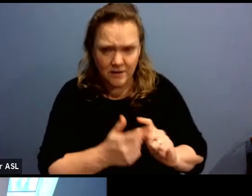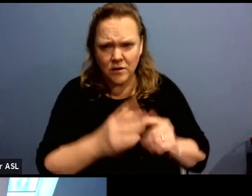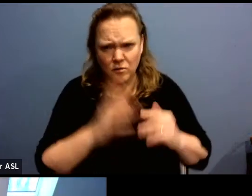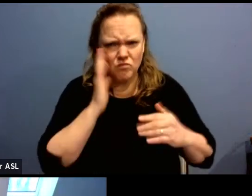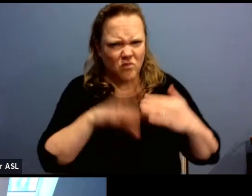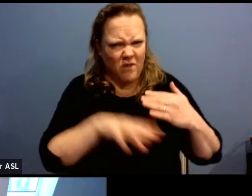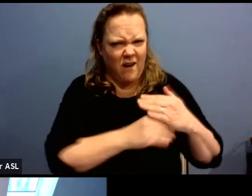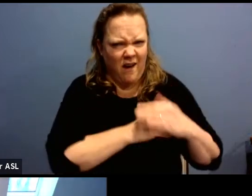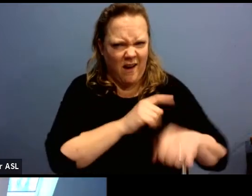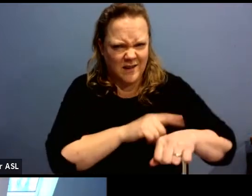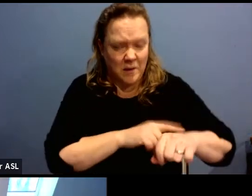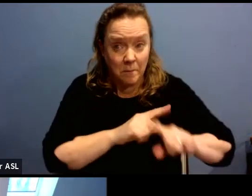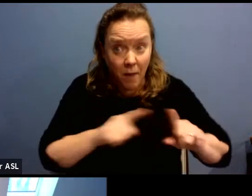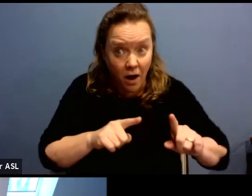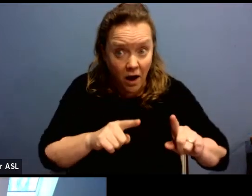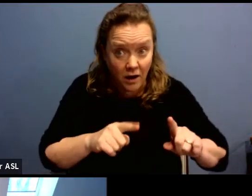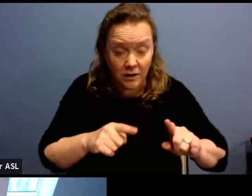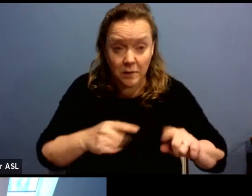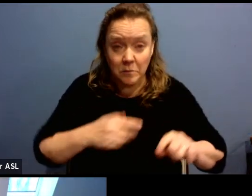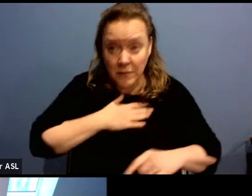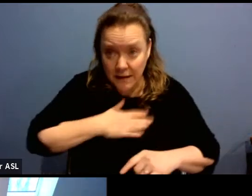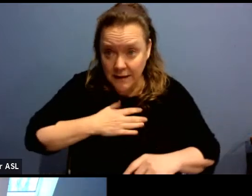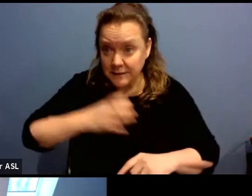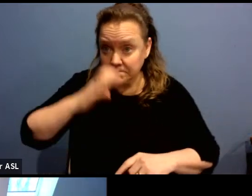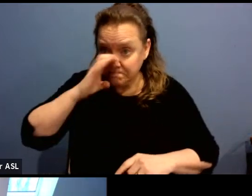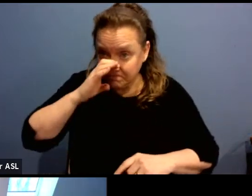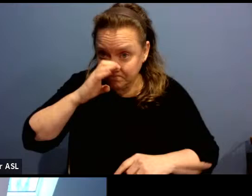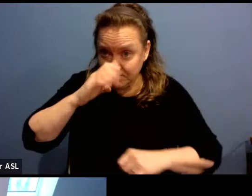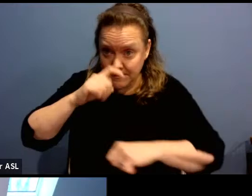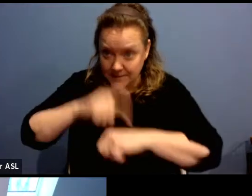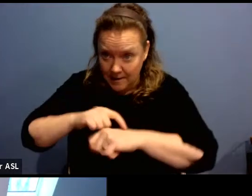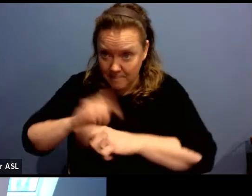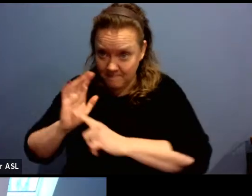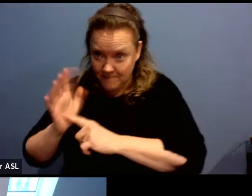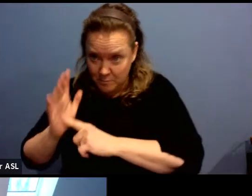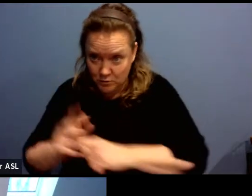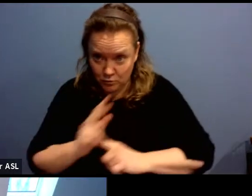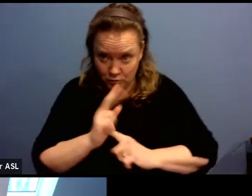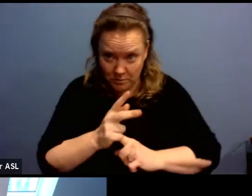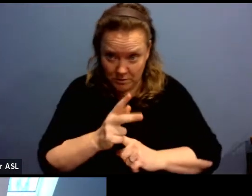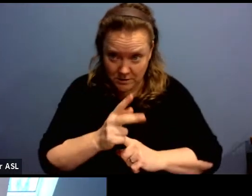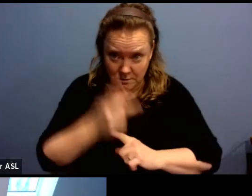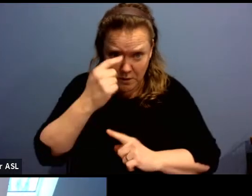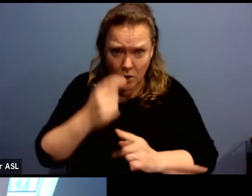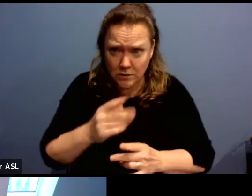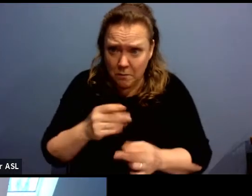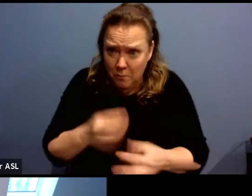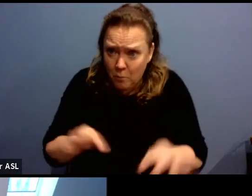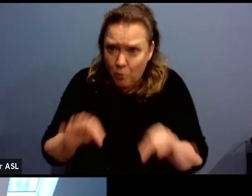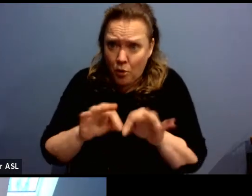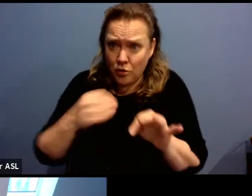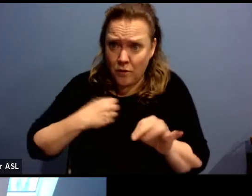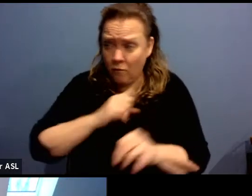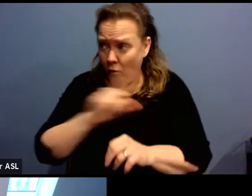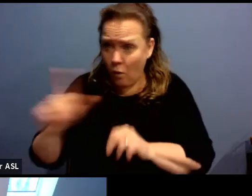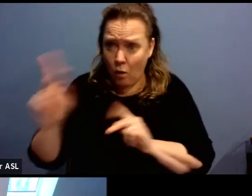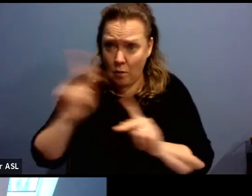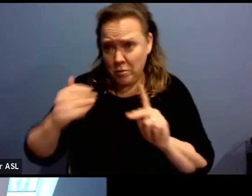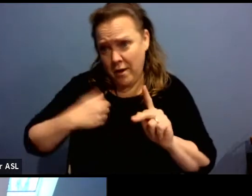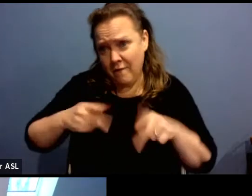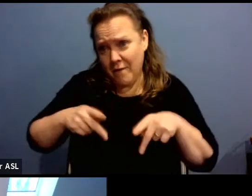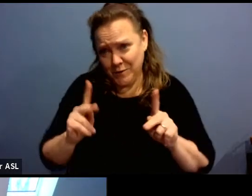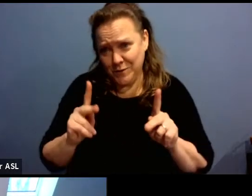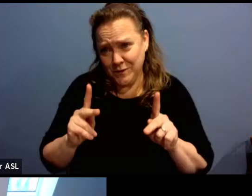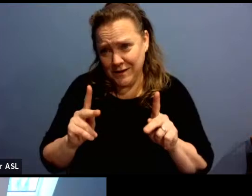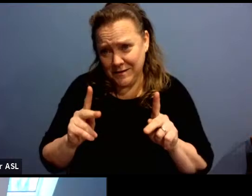time limit because we want to make sure everyone who wants to speak has the chance to be heard. I